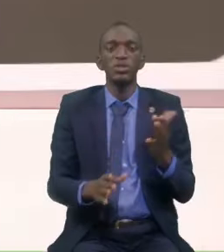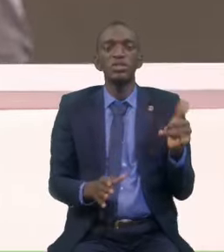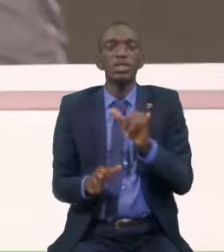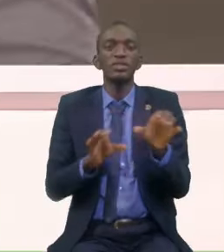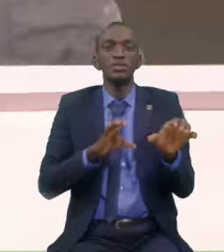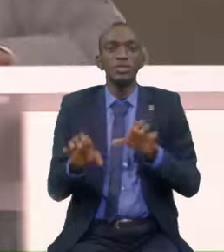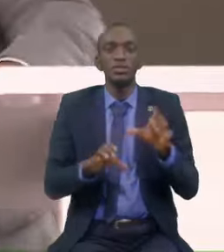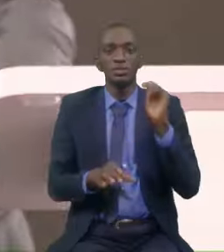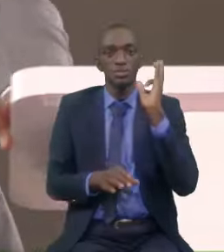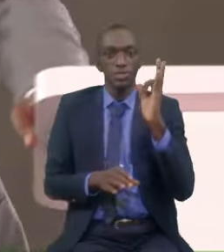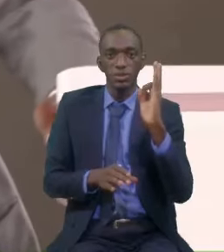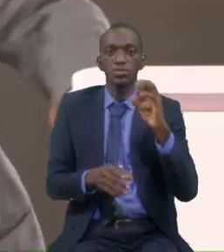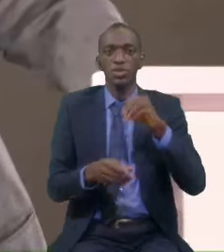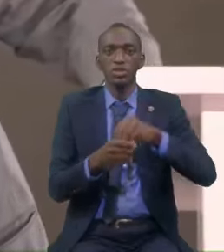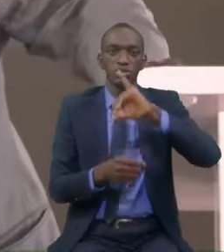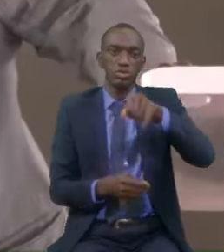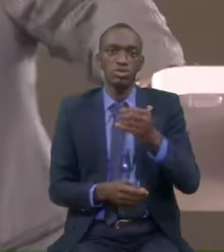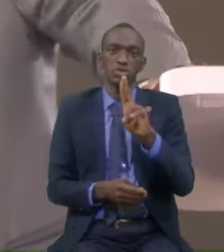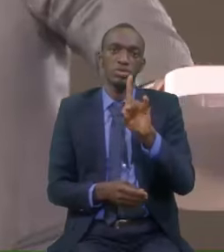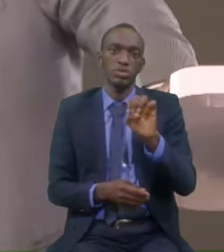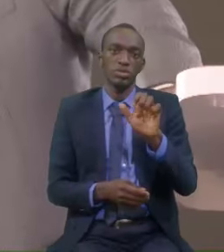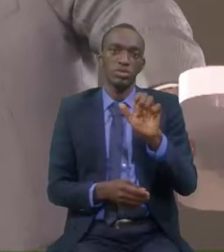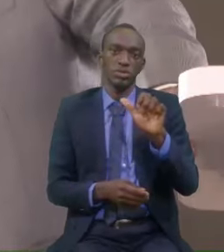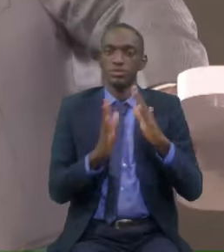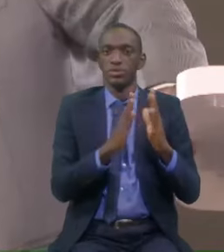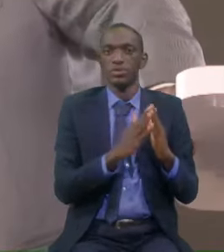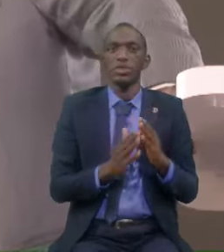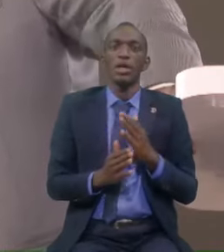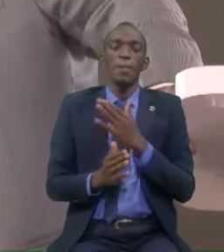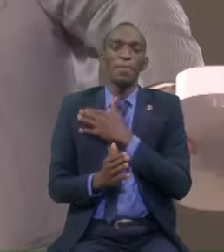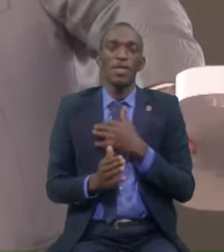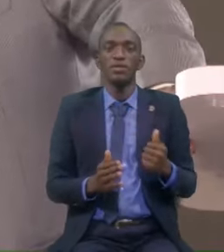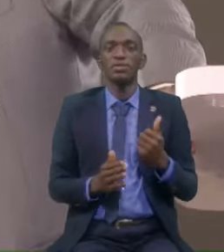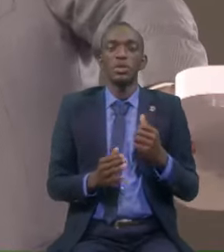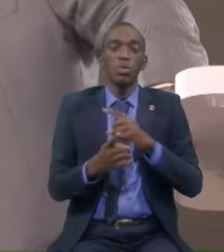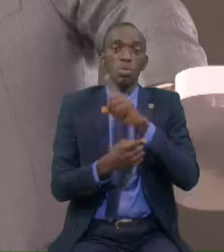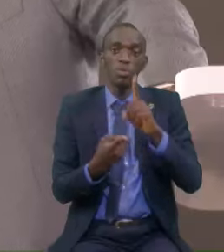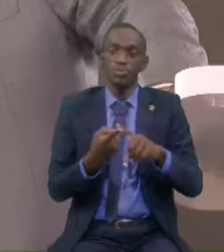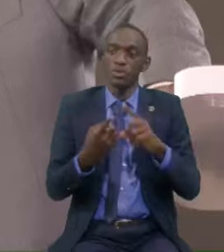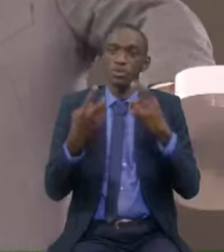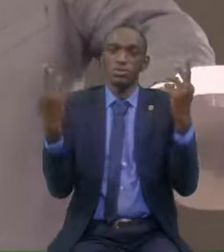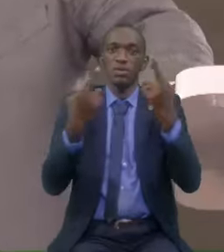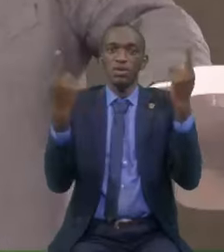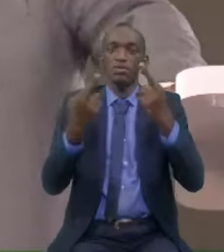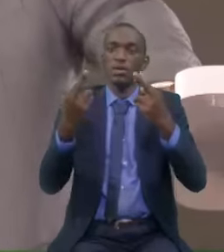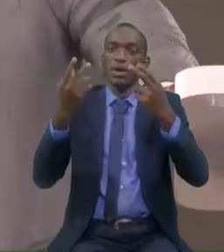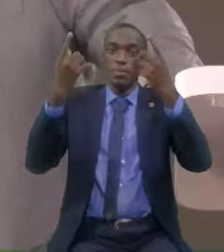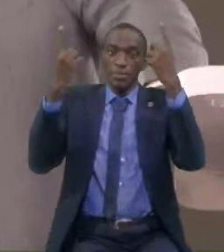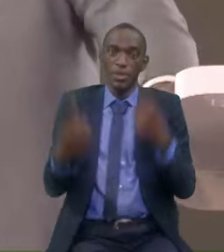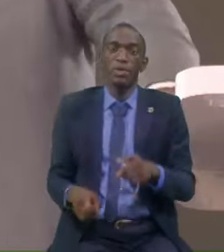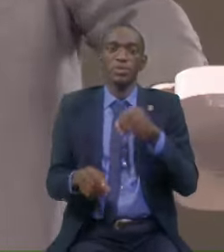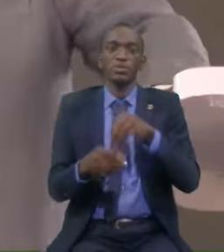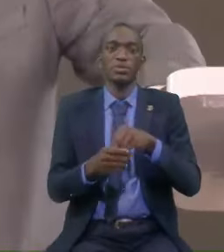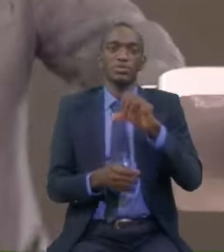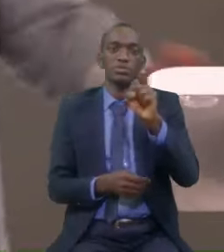they heard revival broke out in Samaria, and they chose Peter and John to go